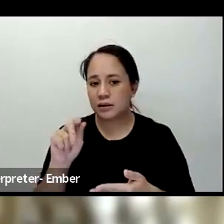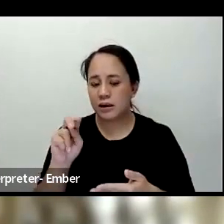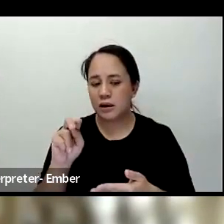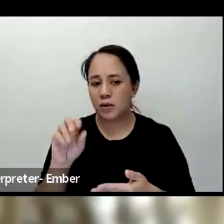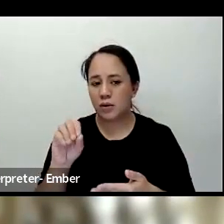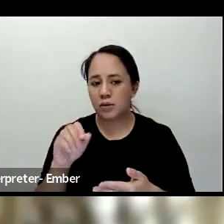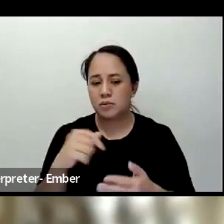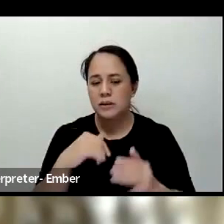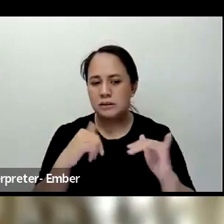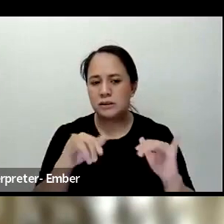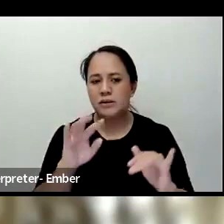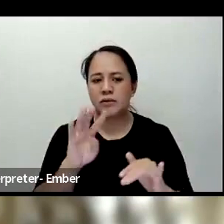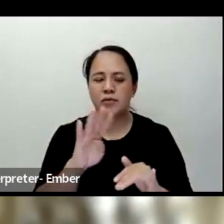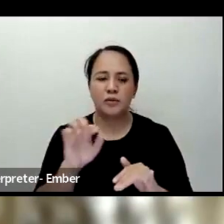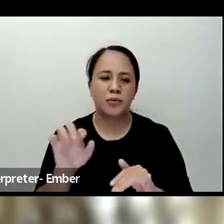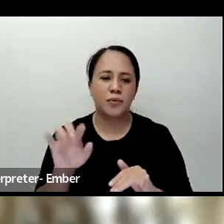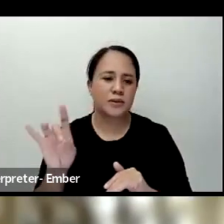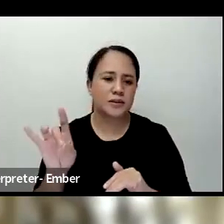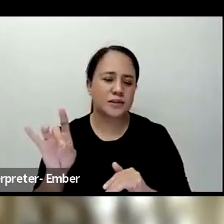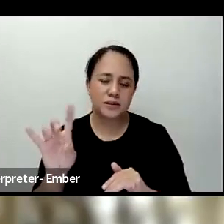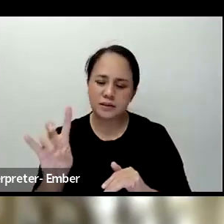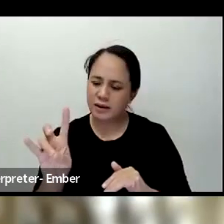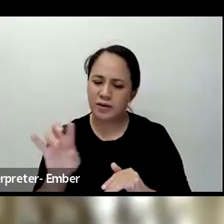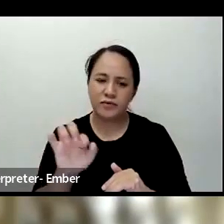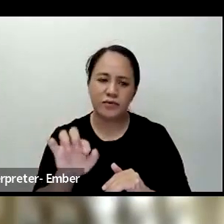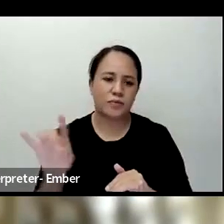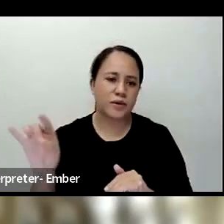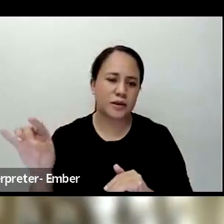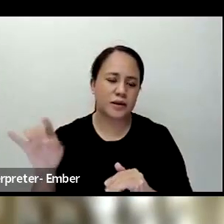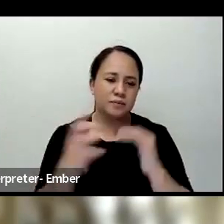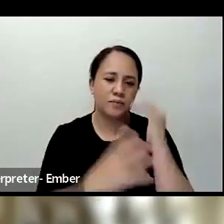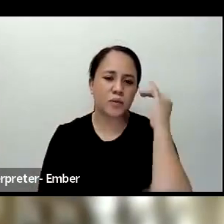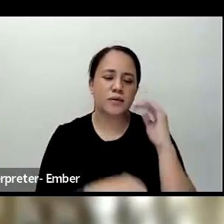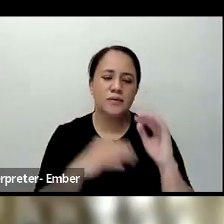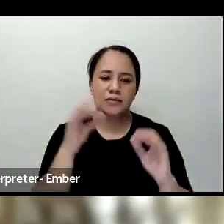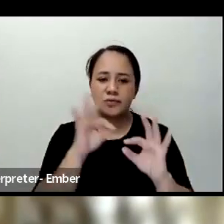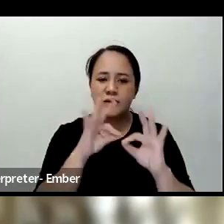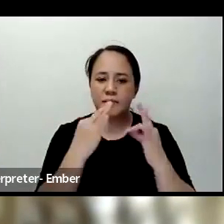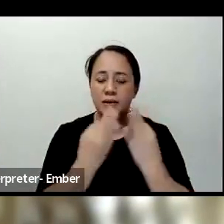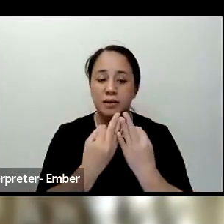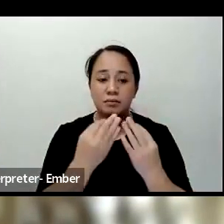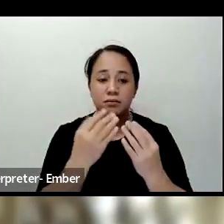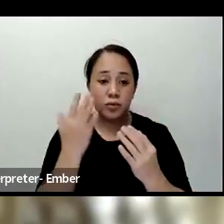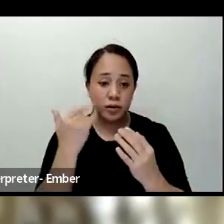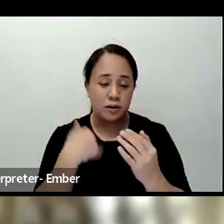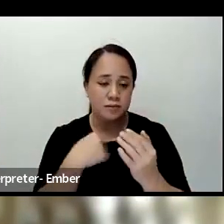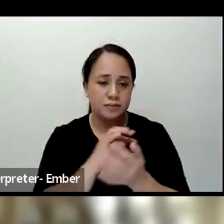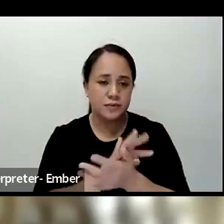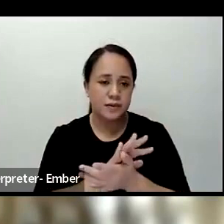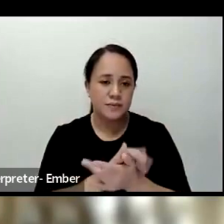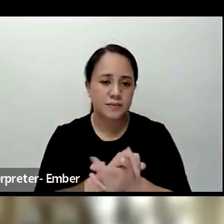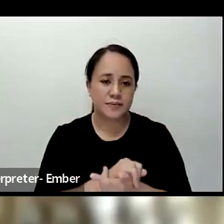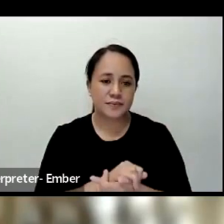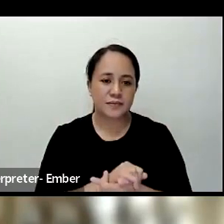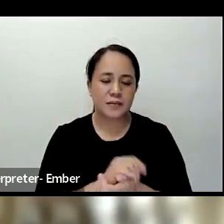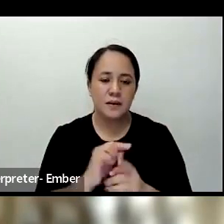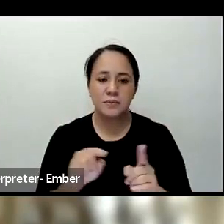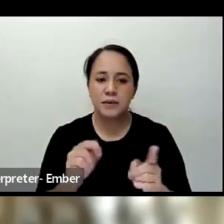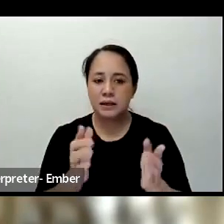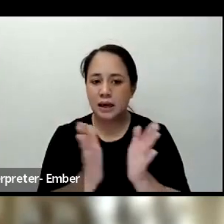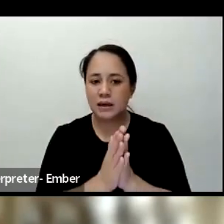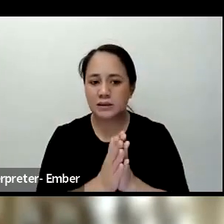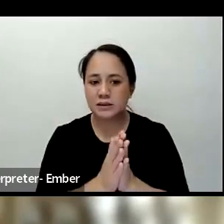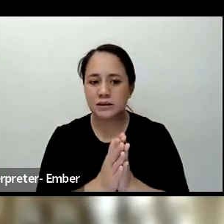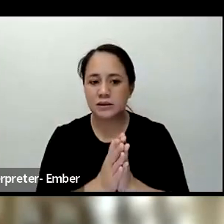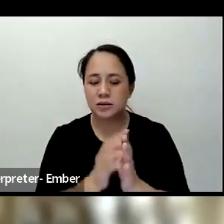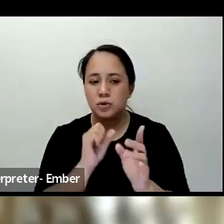4.7, 4.8 million families poorer because of COVID. So I would ask